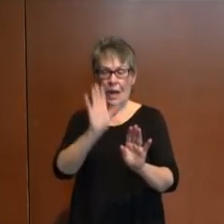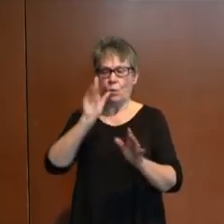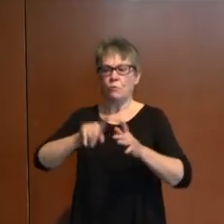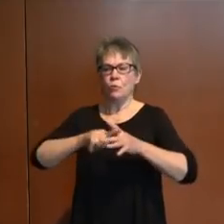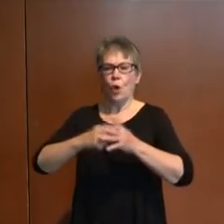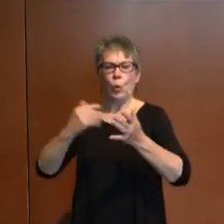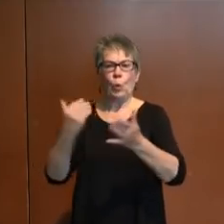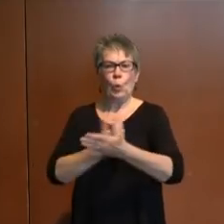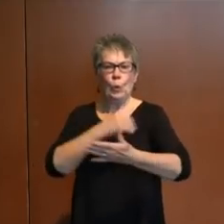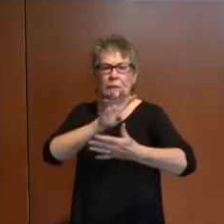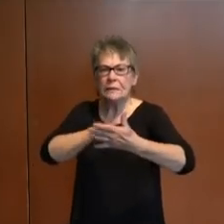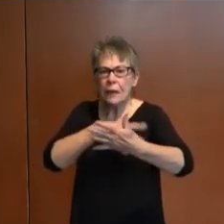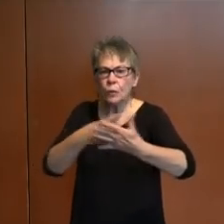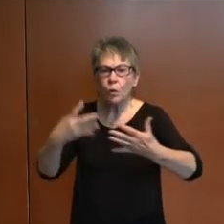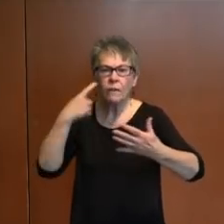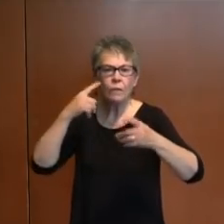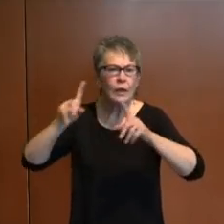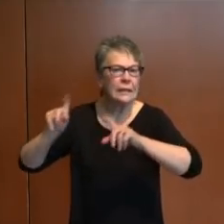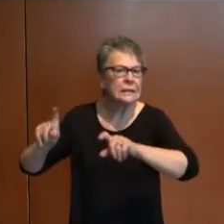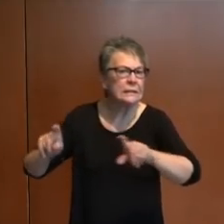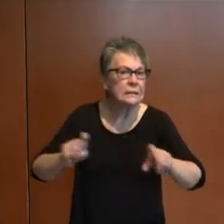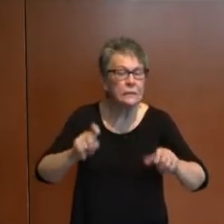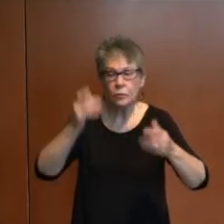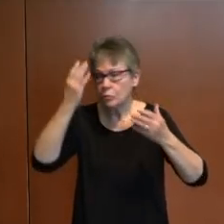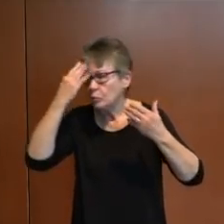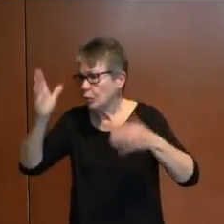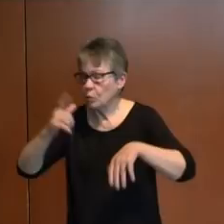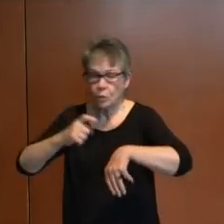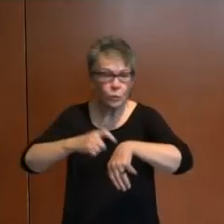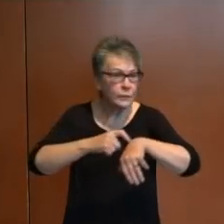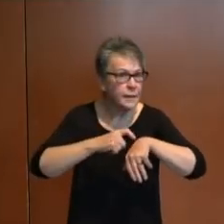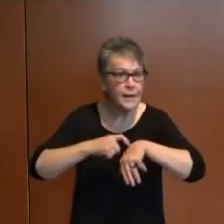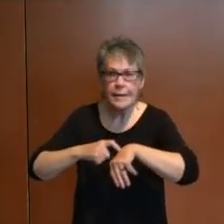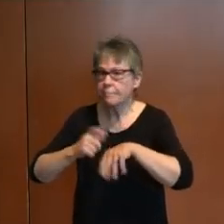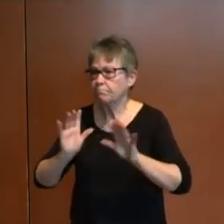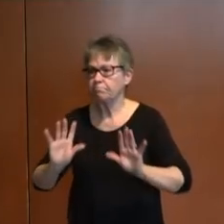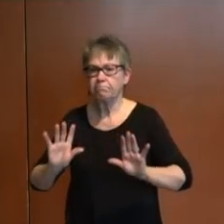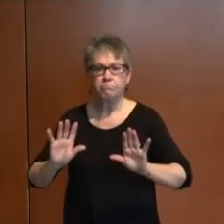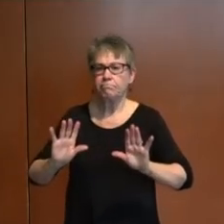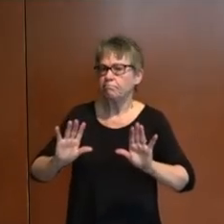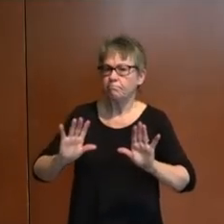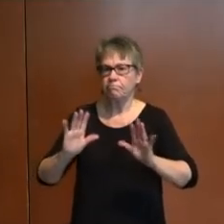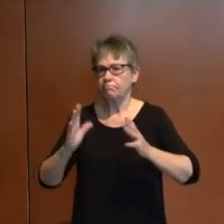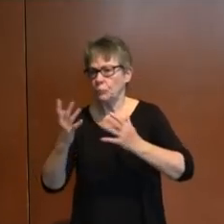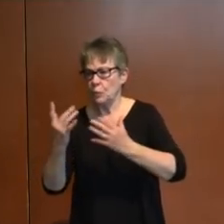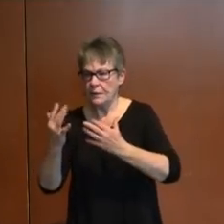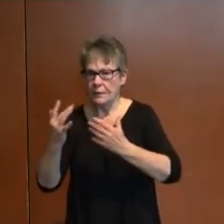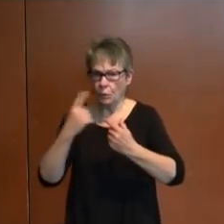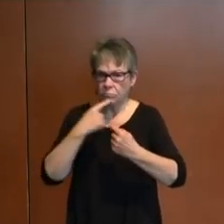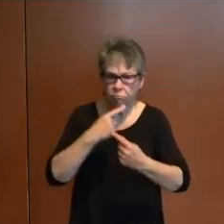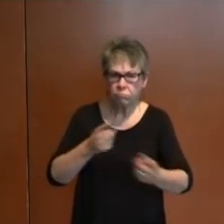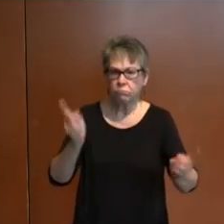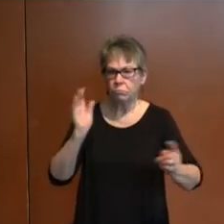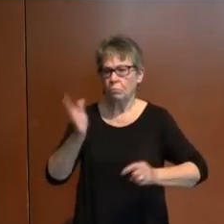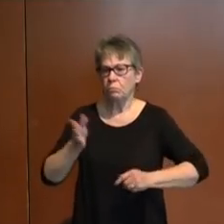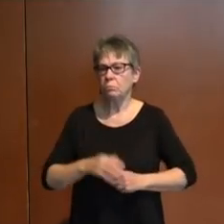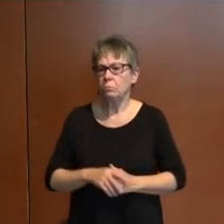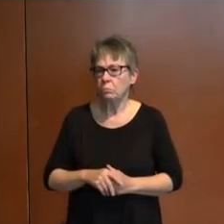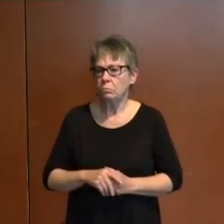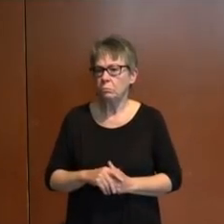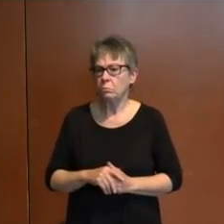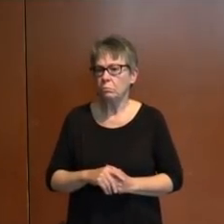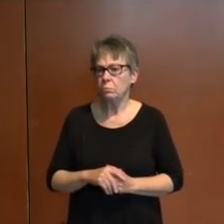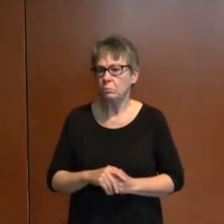covid19.nj.gov. Each day they are open, these sites will collect 500 samples. Again, we remind